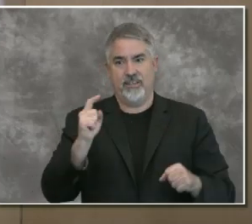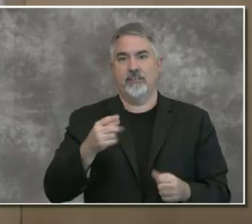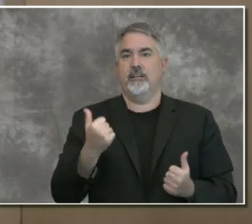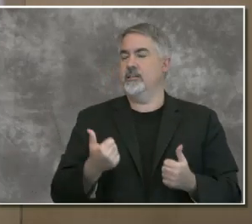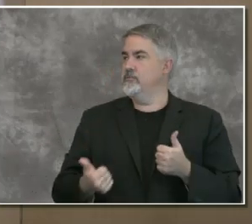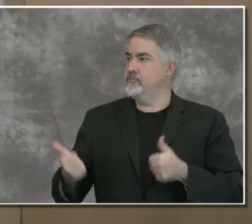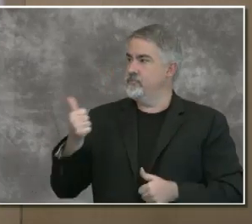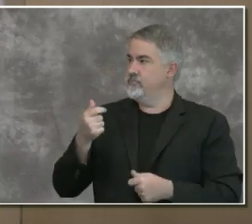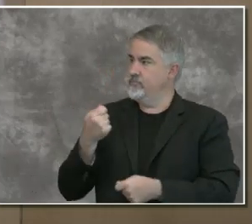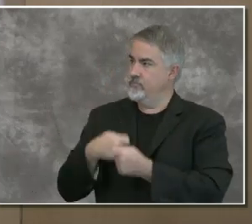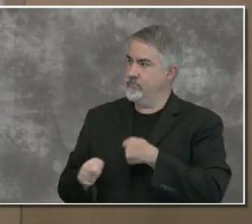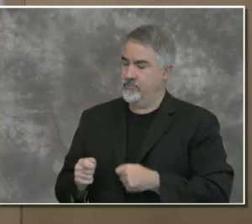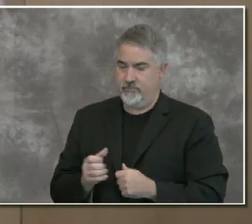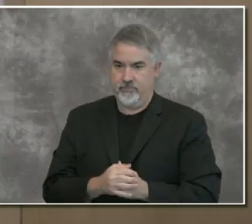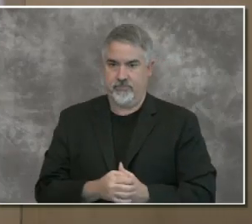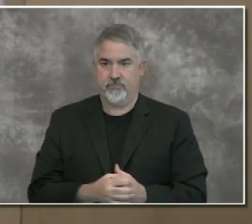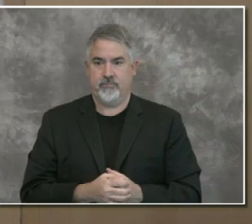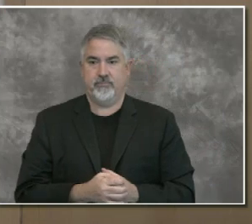session.